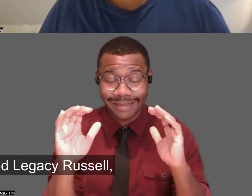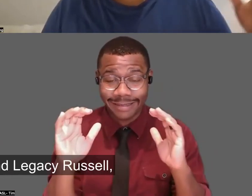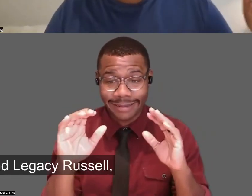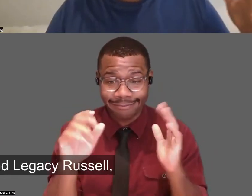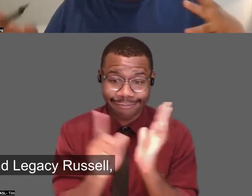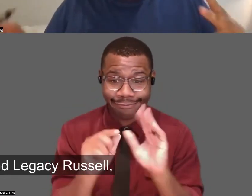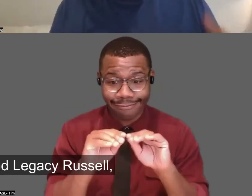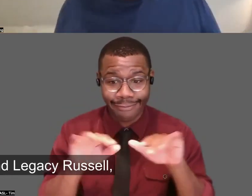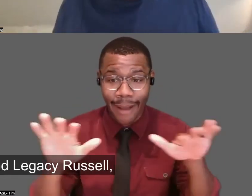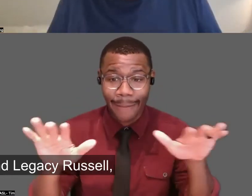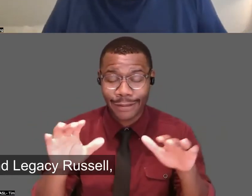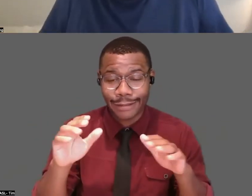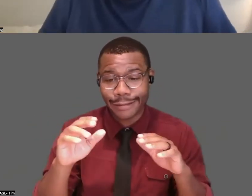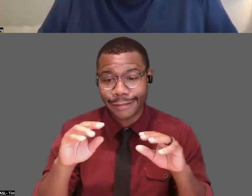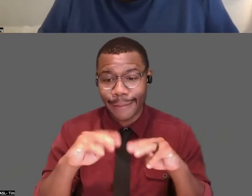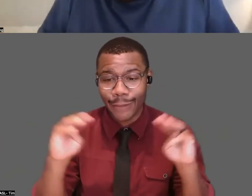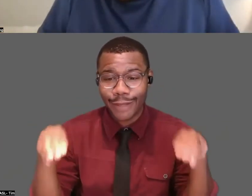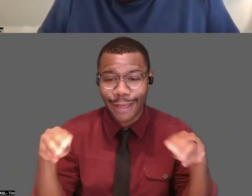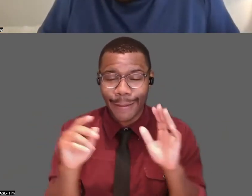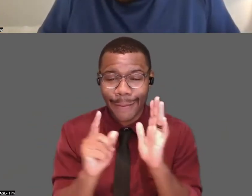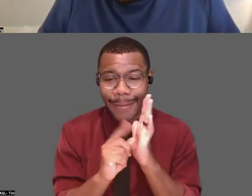with Thelma Golden and Legacy Russell,